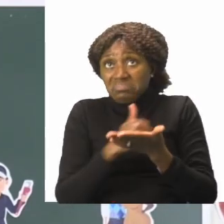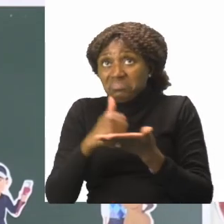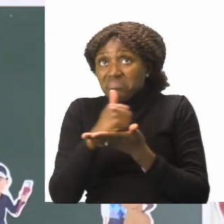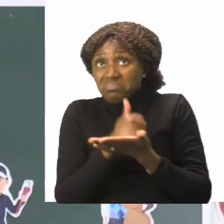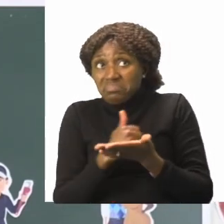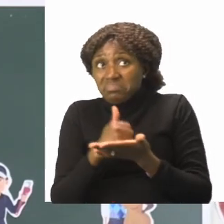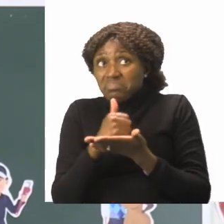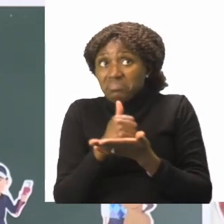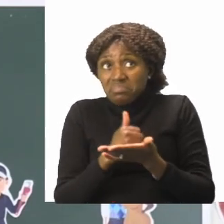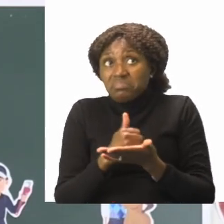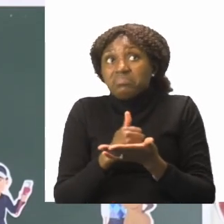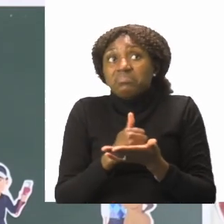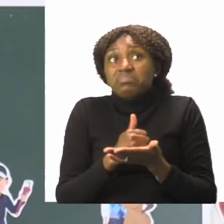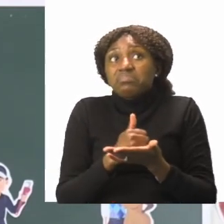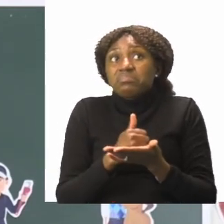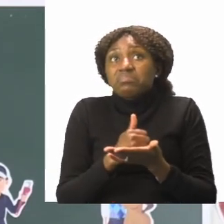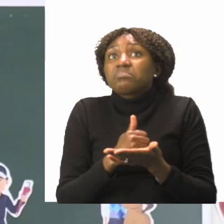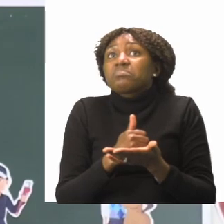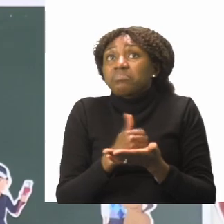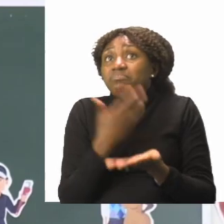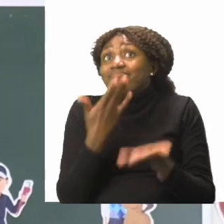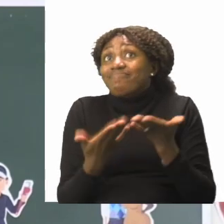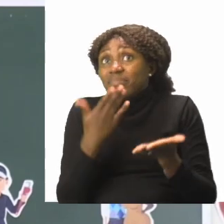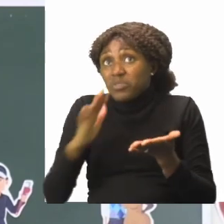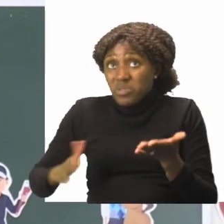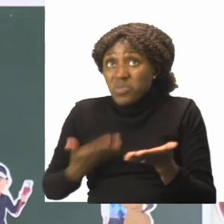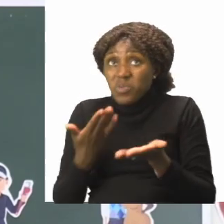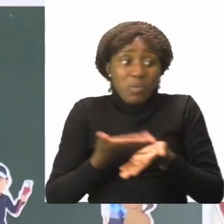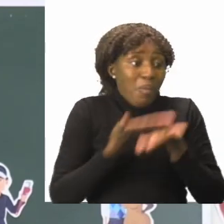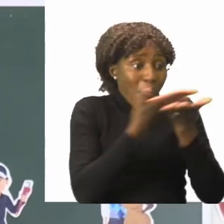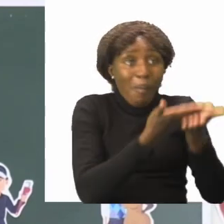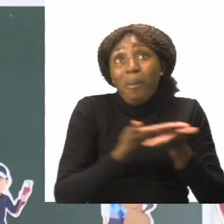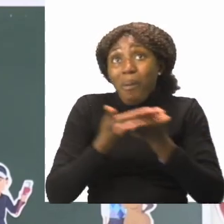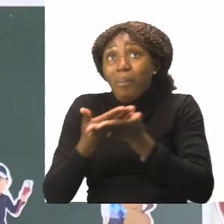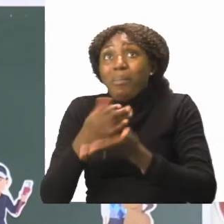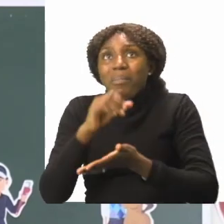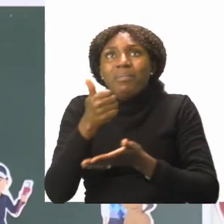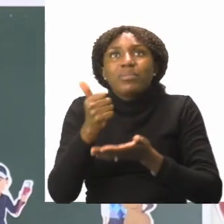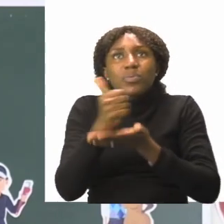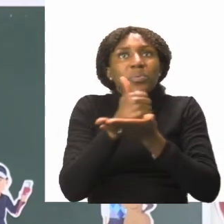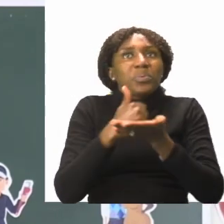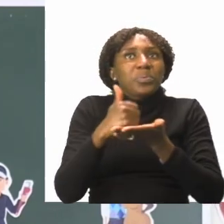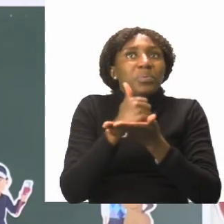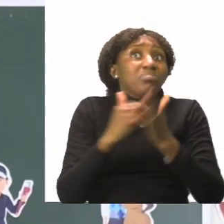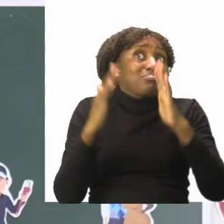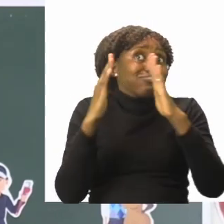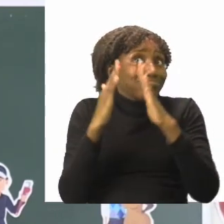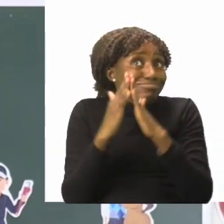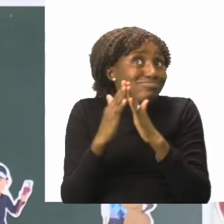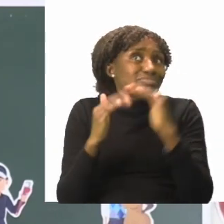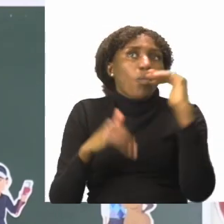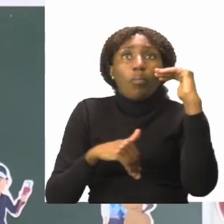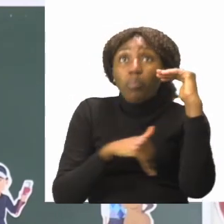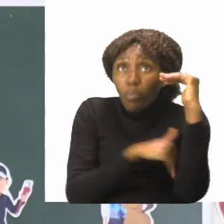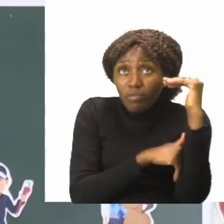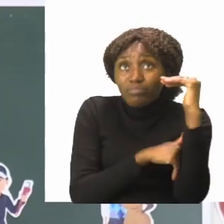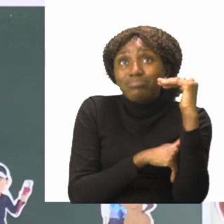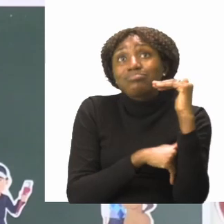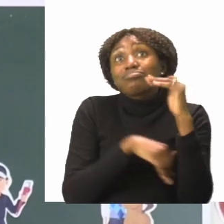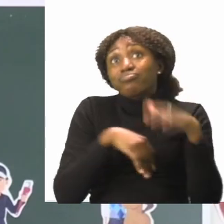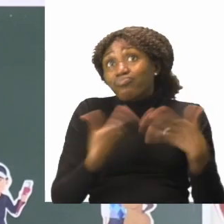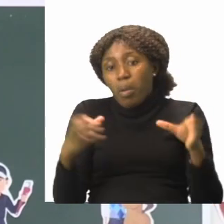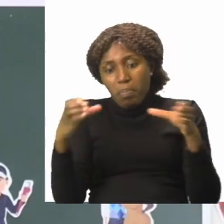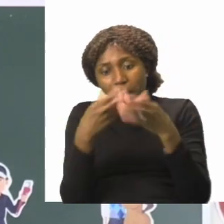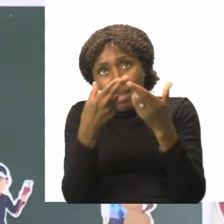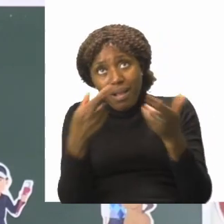and tidy already and wants to help other people keep their houses or their offices or their